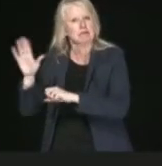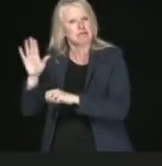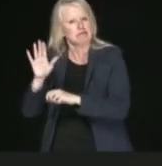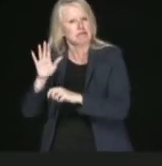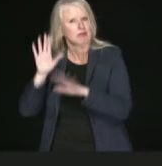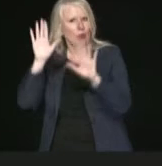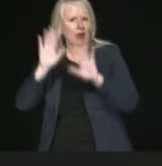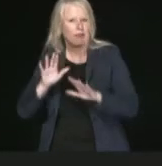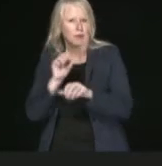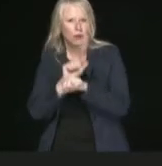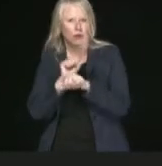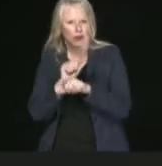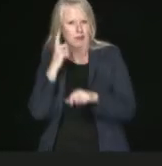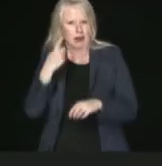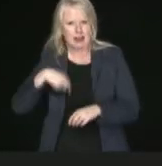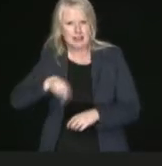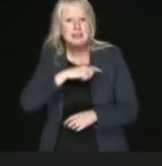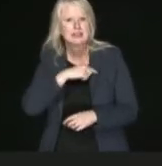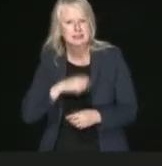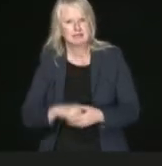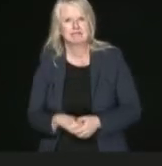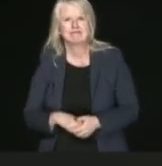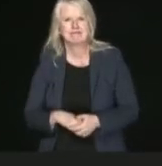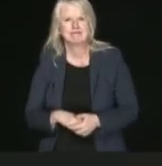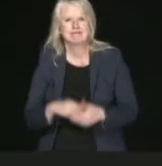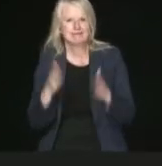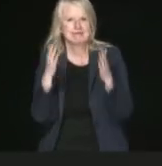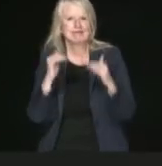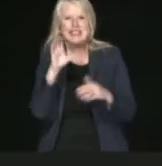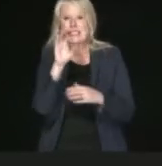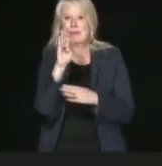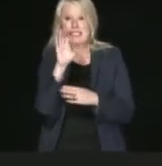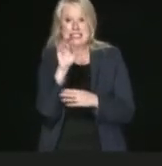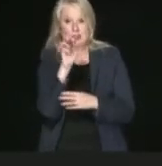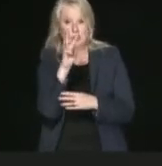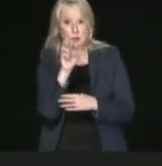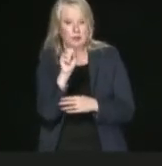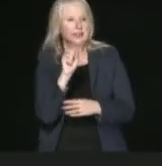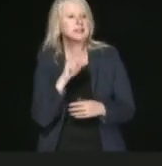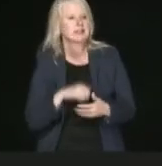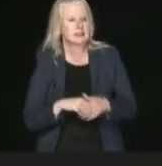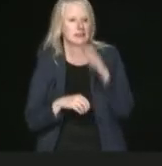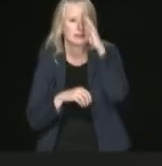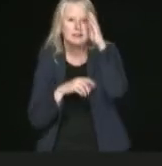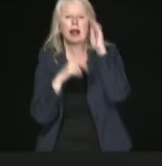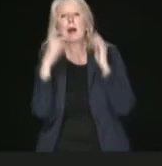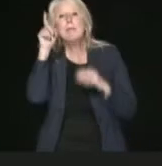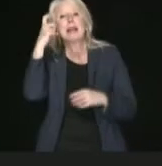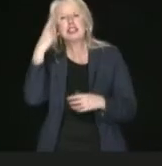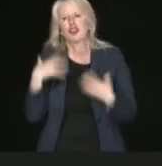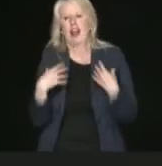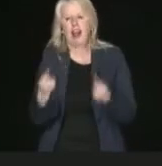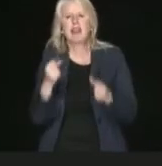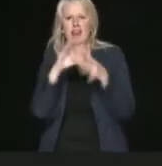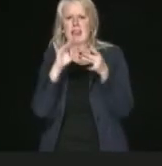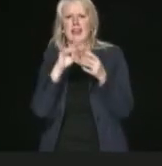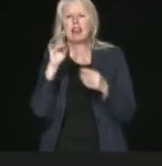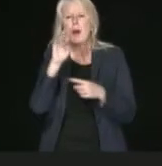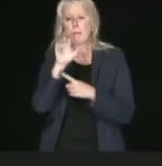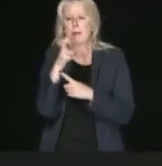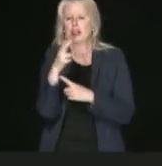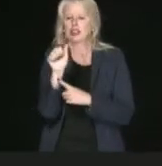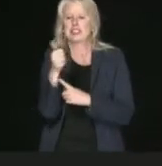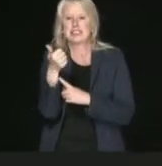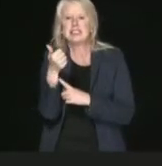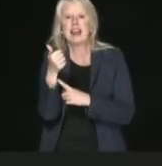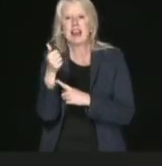us. Good morning, Prime Minister. Salima Shivji, CBC News. A briefing note prepared for your Minister of Health on March 10th actually said that the risk of